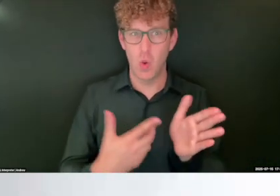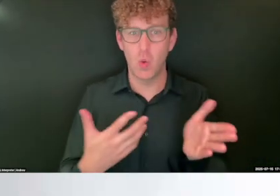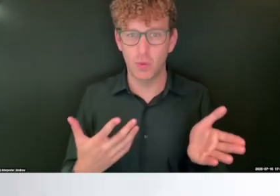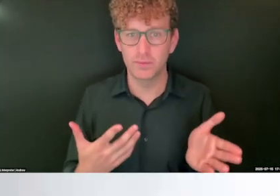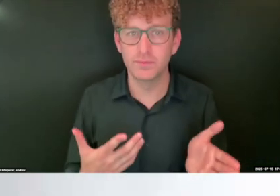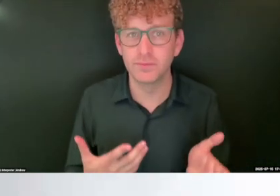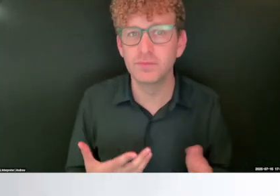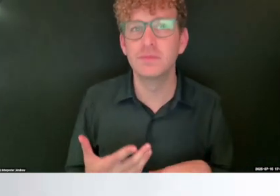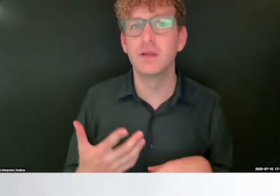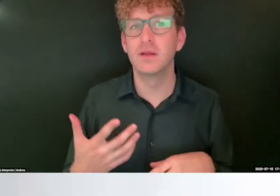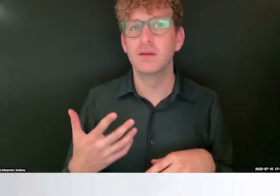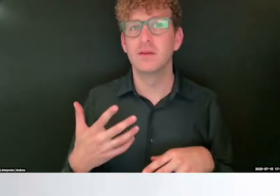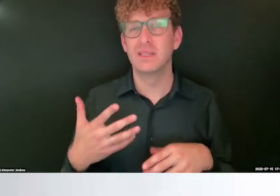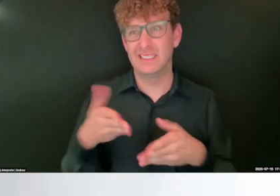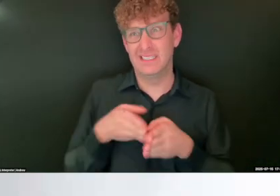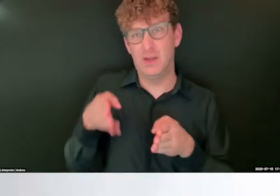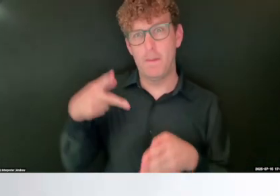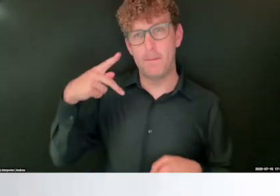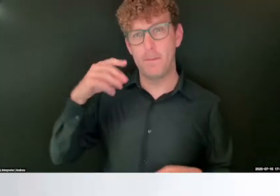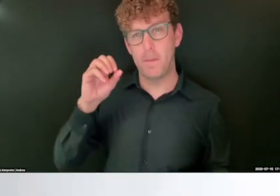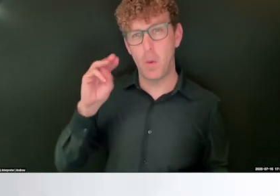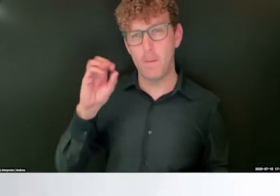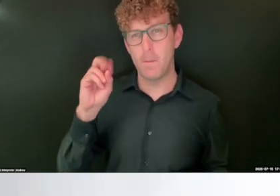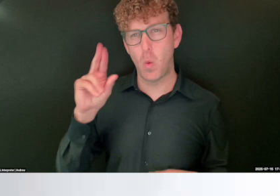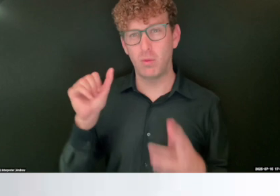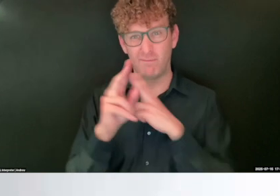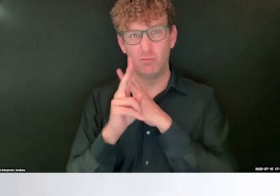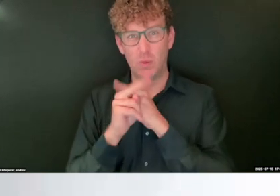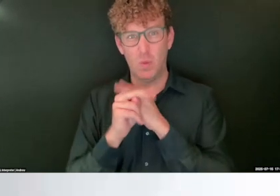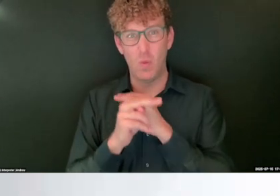has over 300,000 cars pass every day.